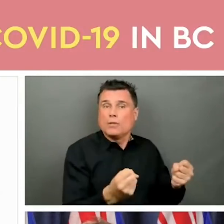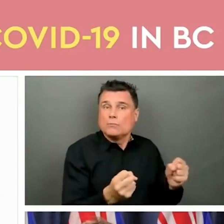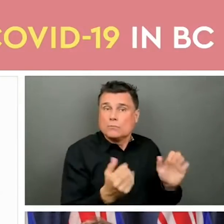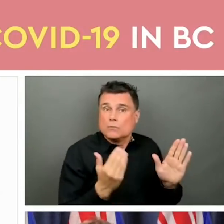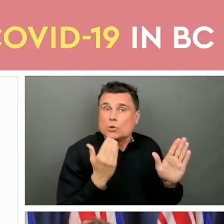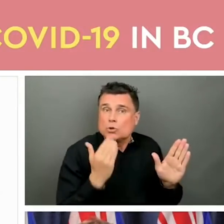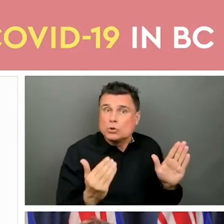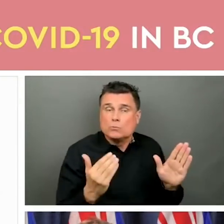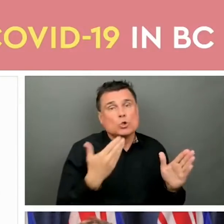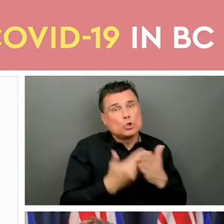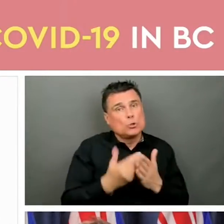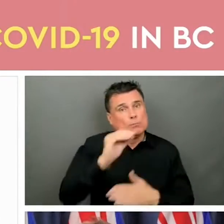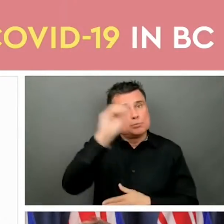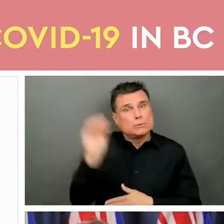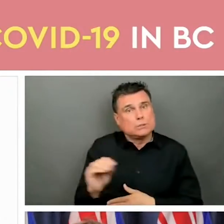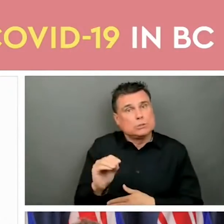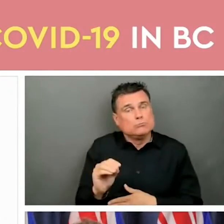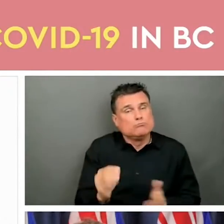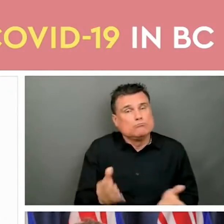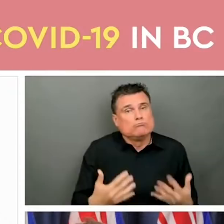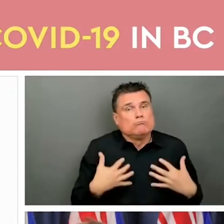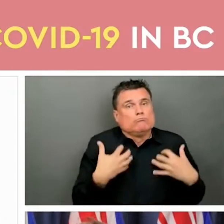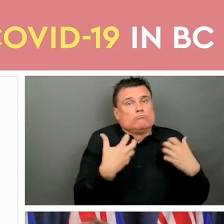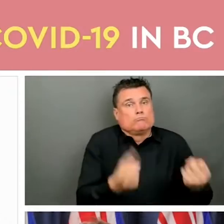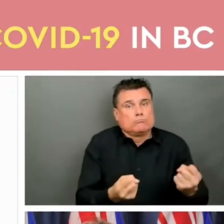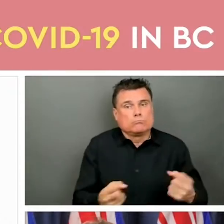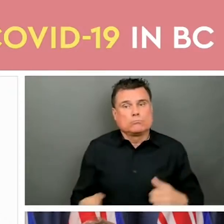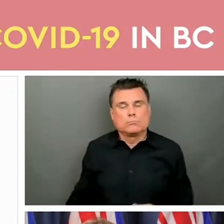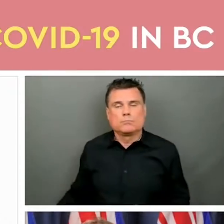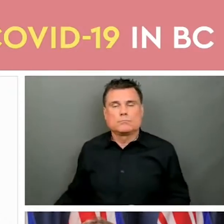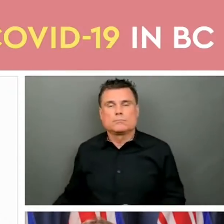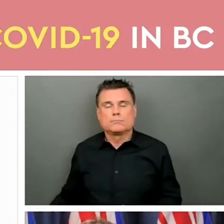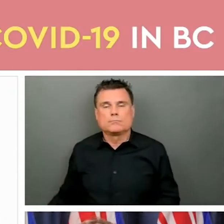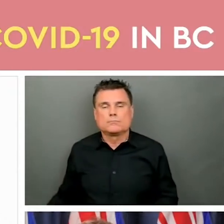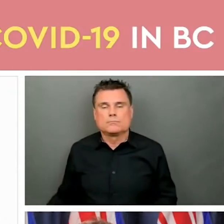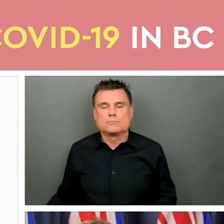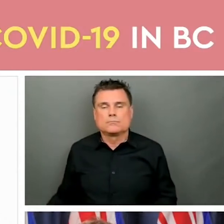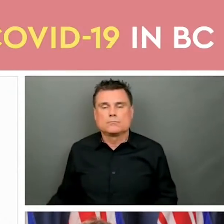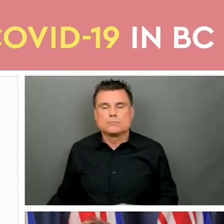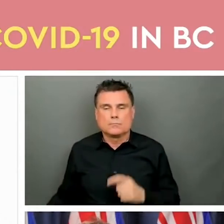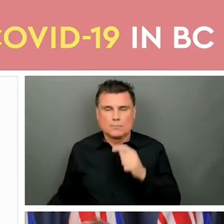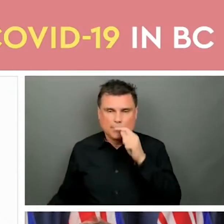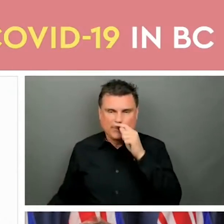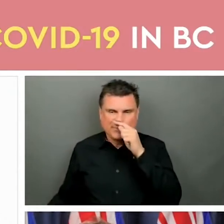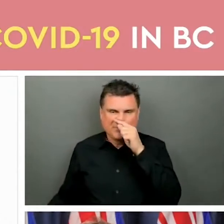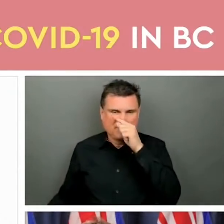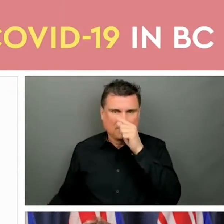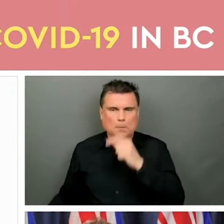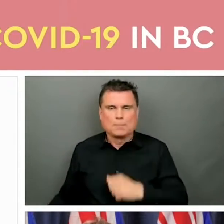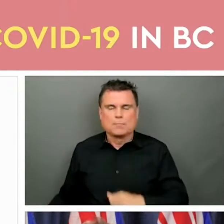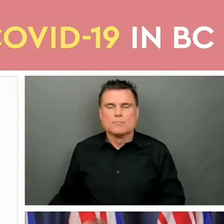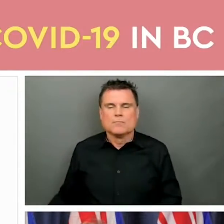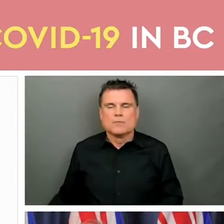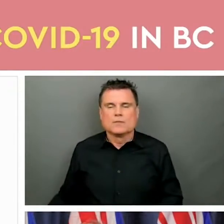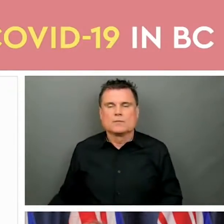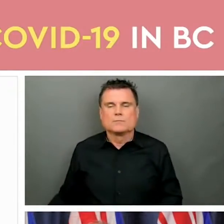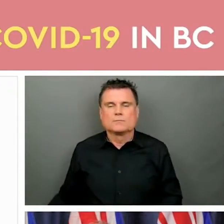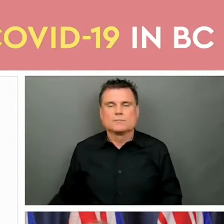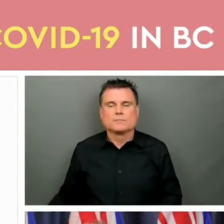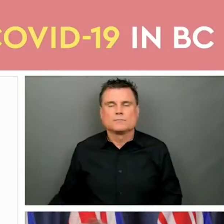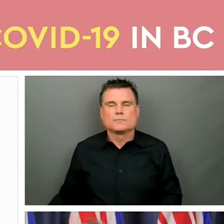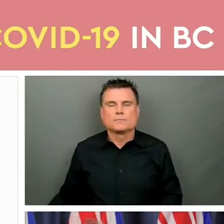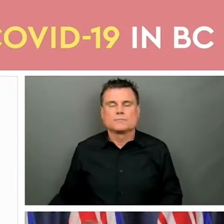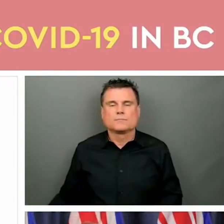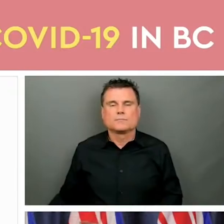to 23% of inpatient cases and 10 to 12% of critical care cases would ordinarily be linked to respiratory illness. And this is obviously a